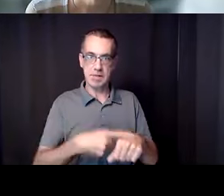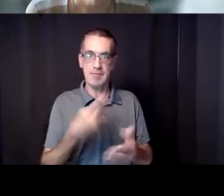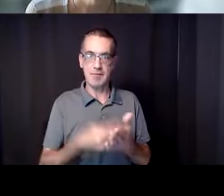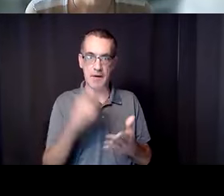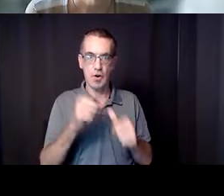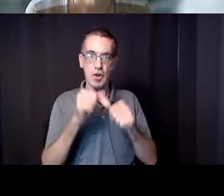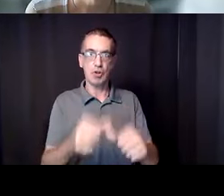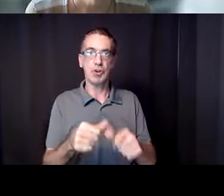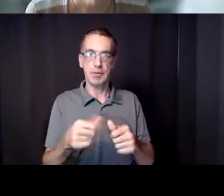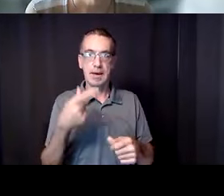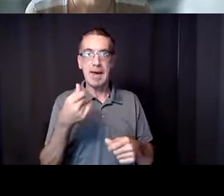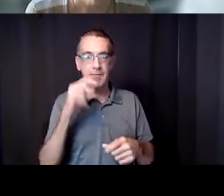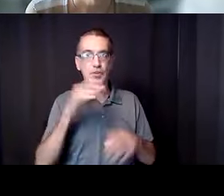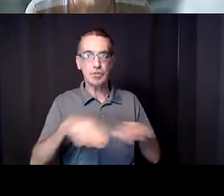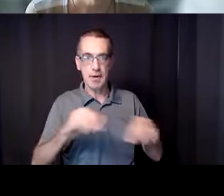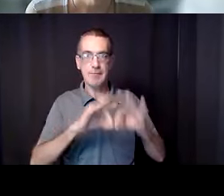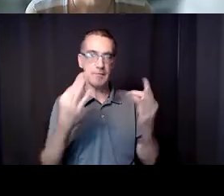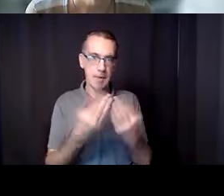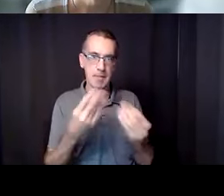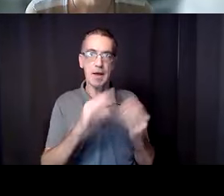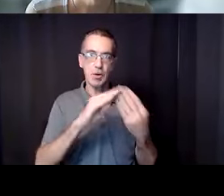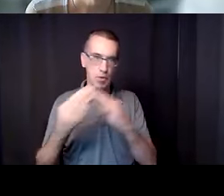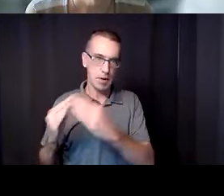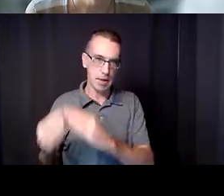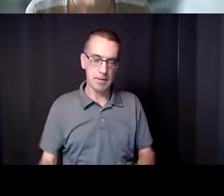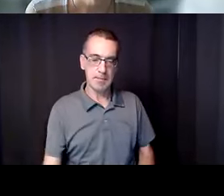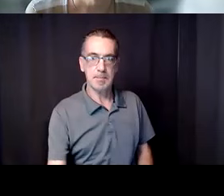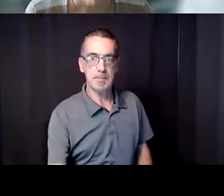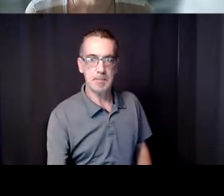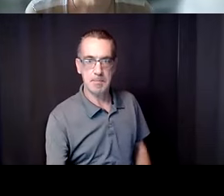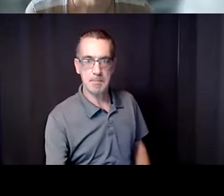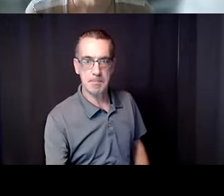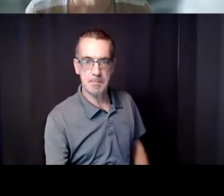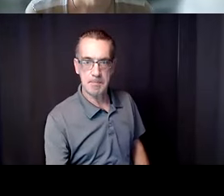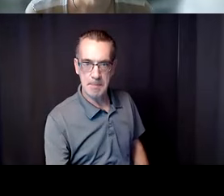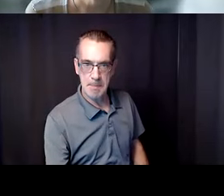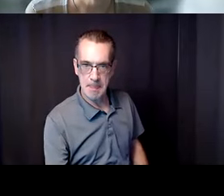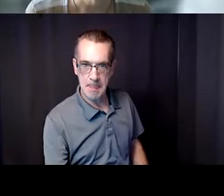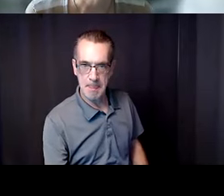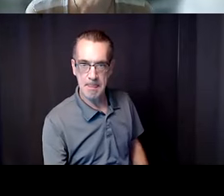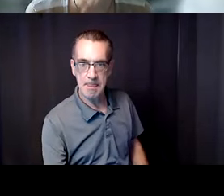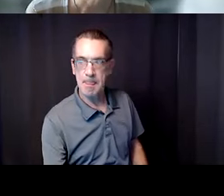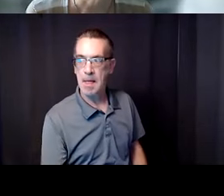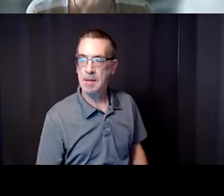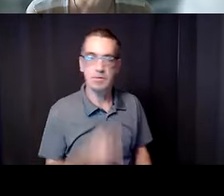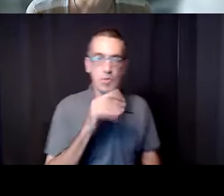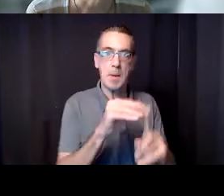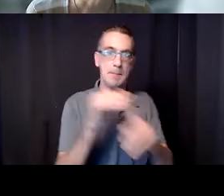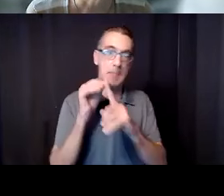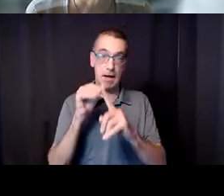long-term gains for children, families, and communities. So, just as a